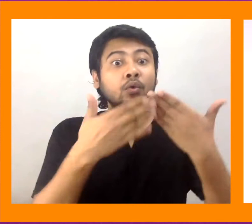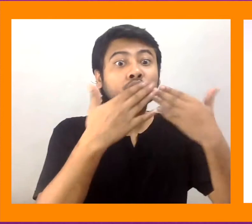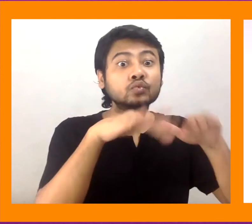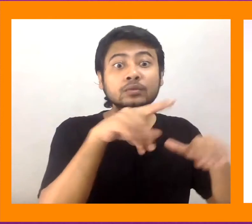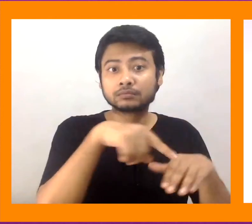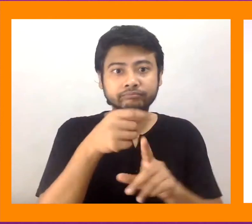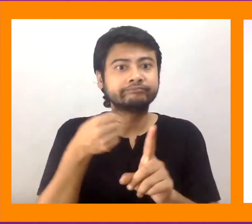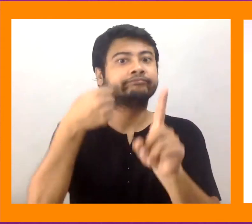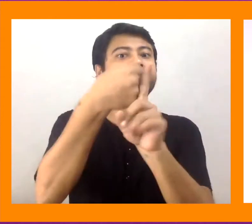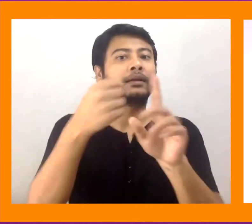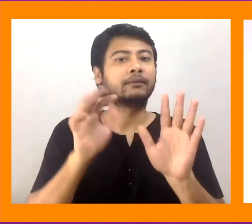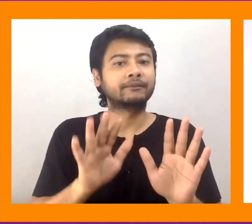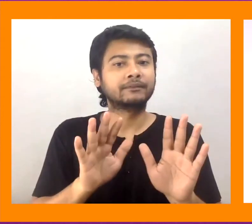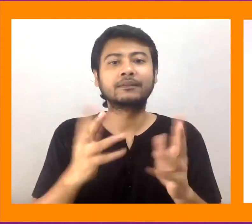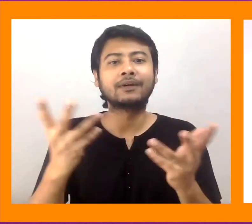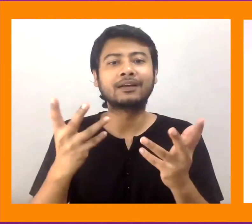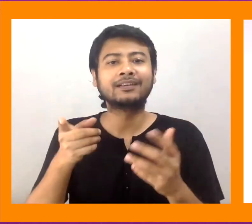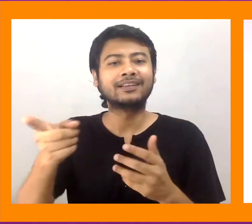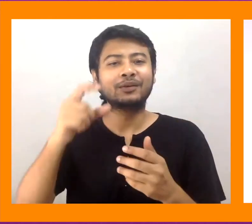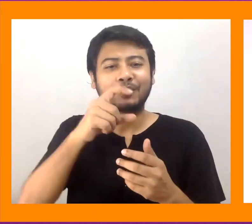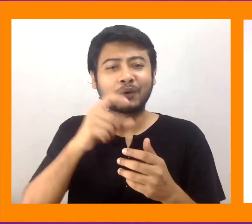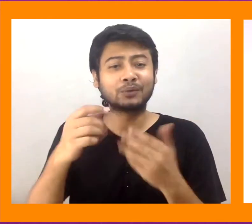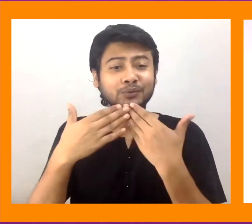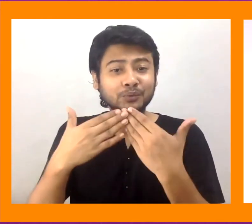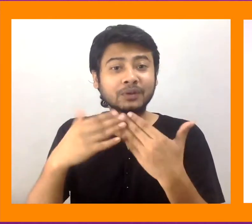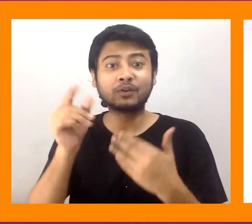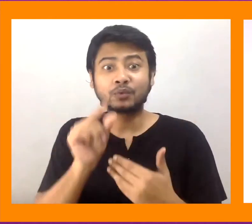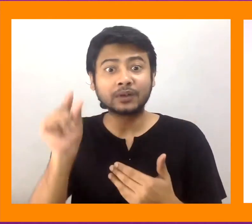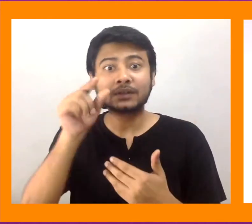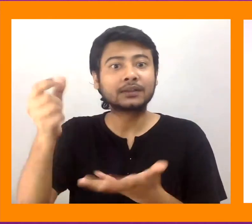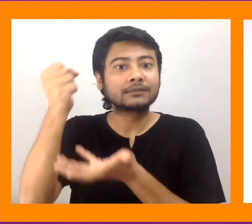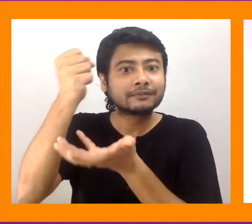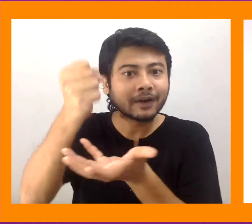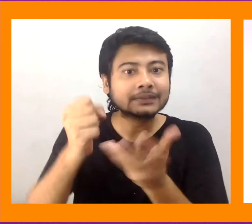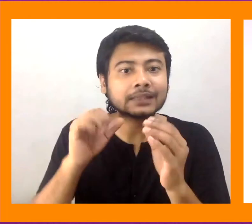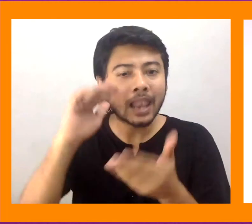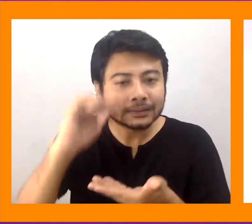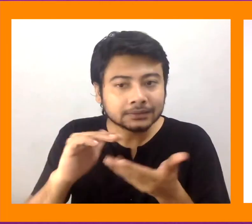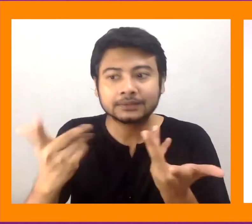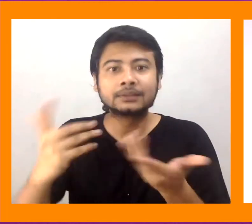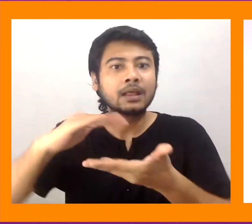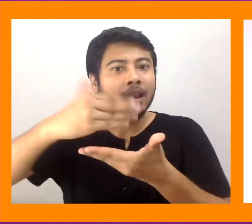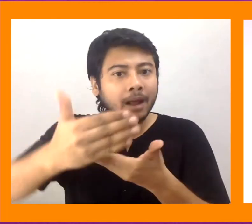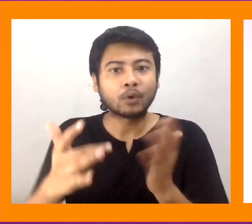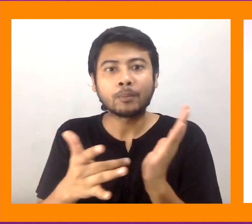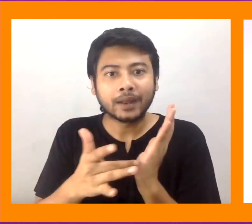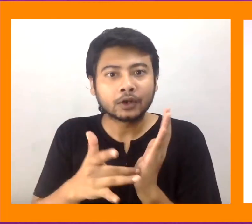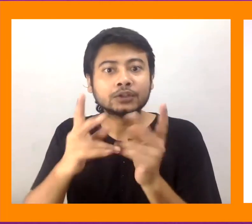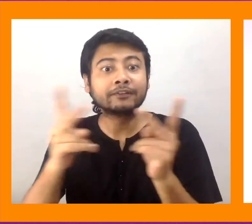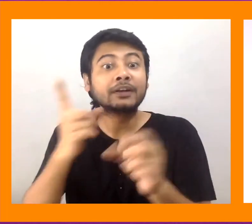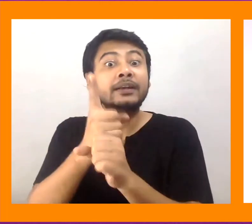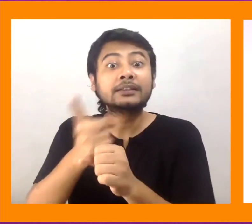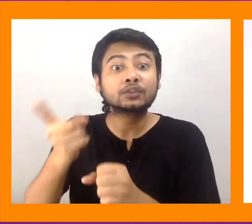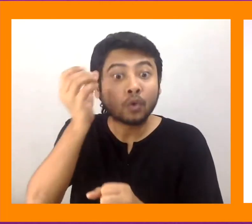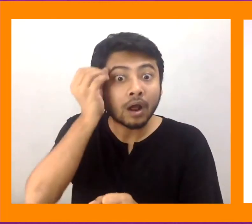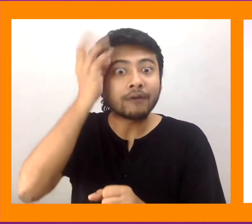students. Many institutions were not equipped to hold these online classes, did not have a budget to upgrade their systems, or have